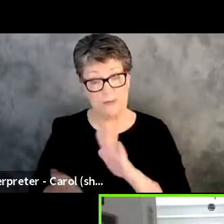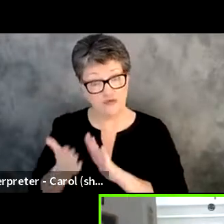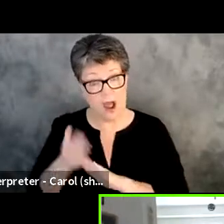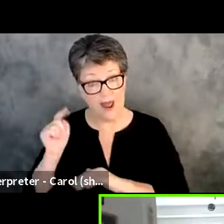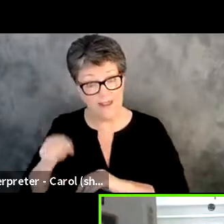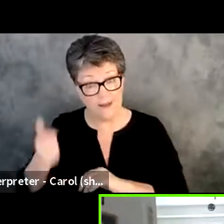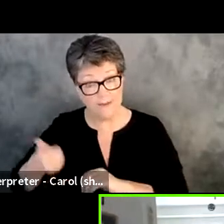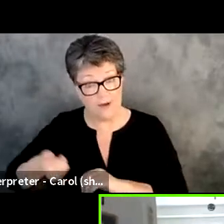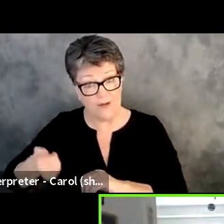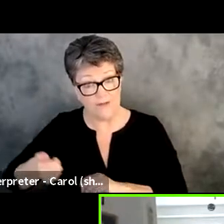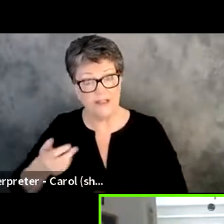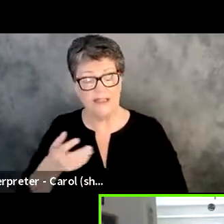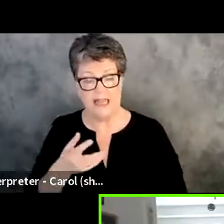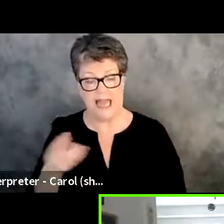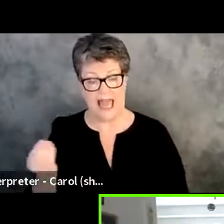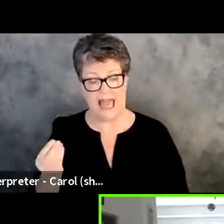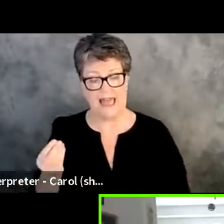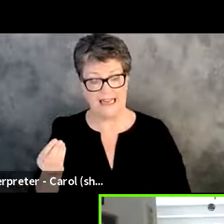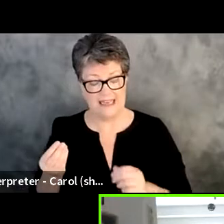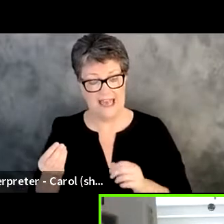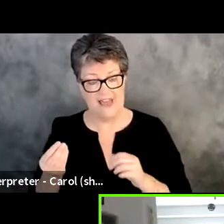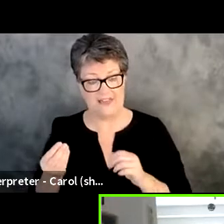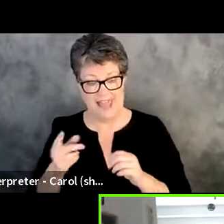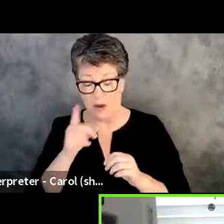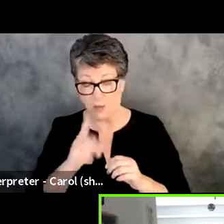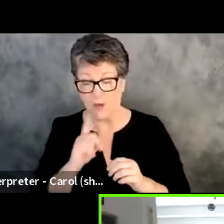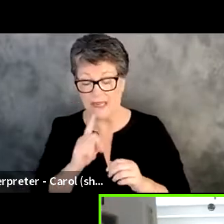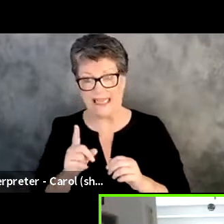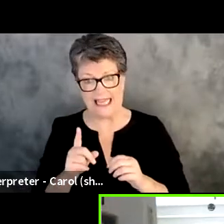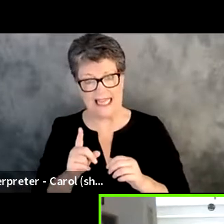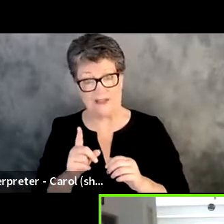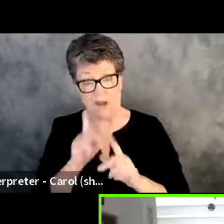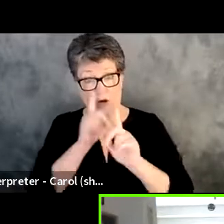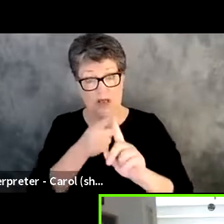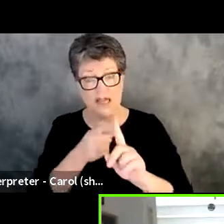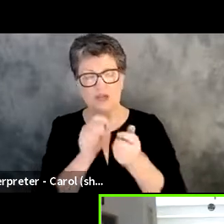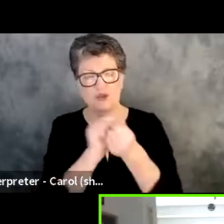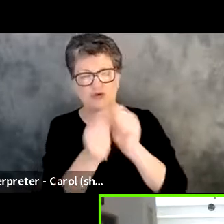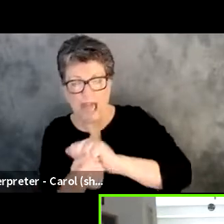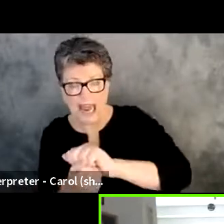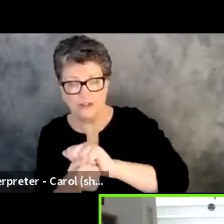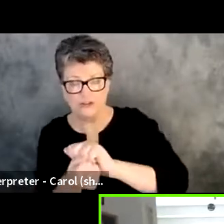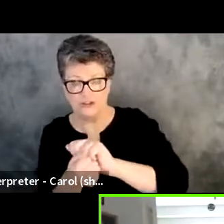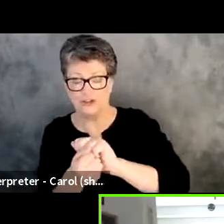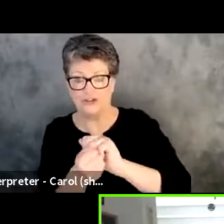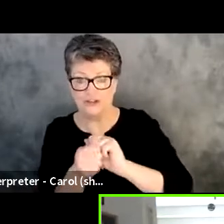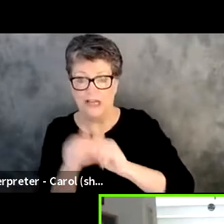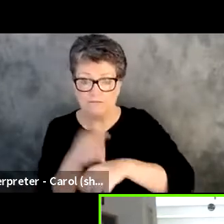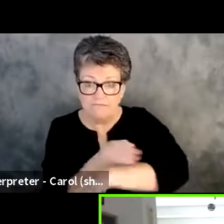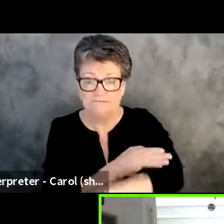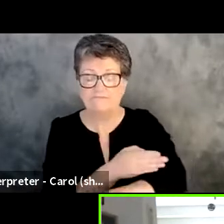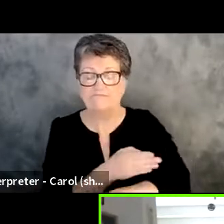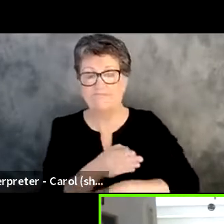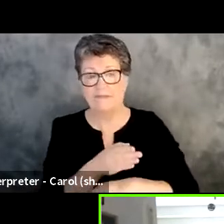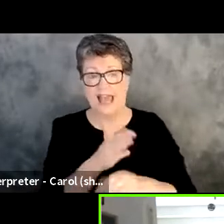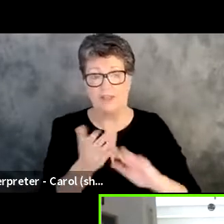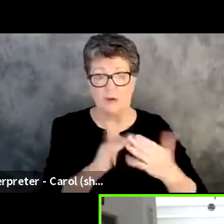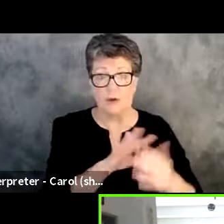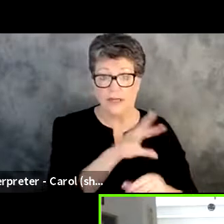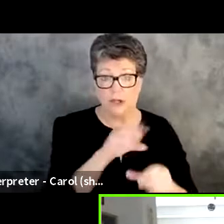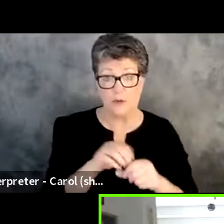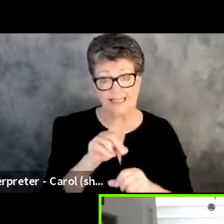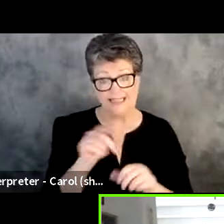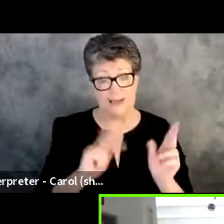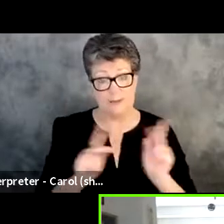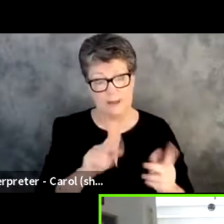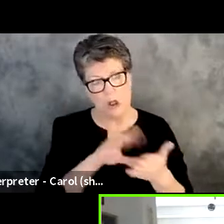are change agent organizations that the community, including disabled people, are learning